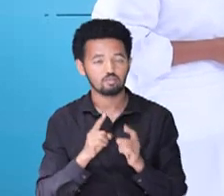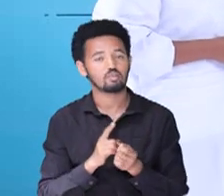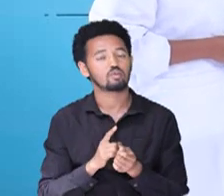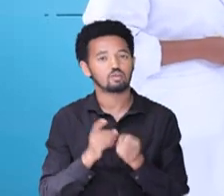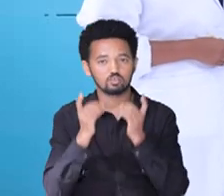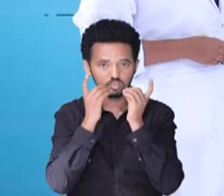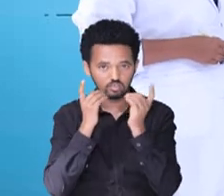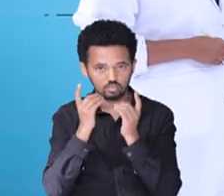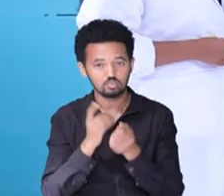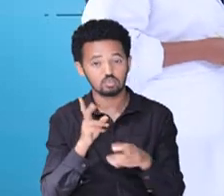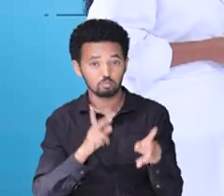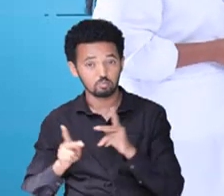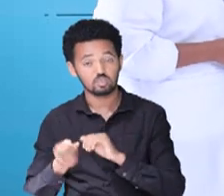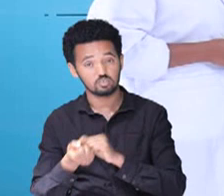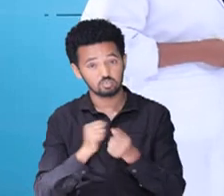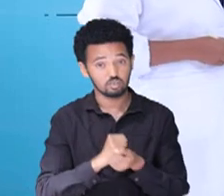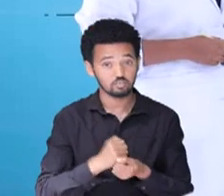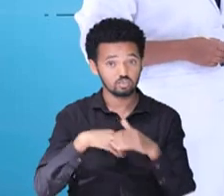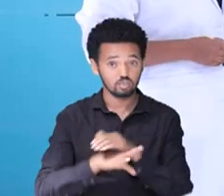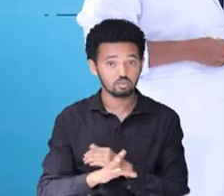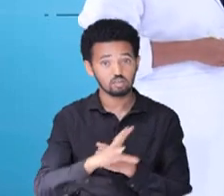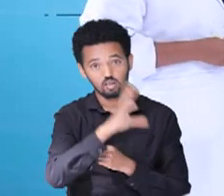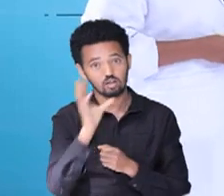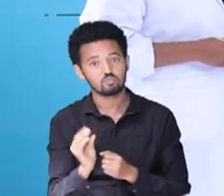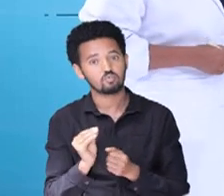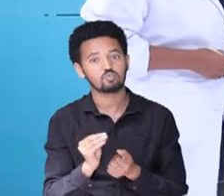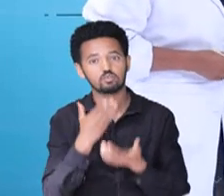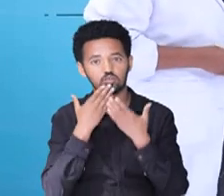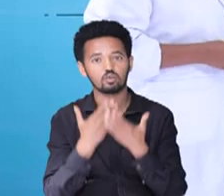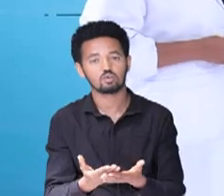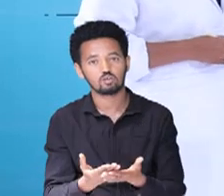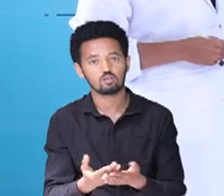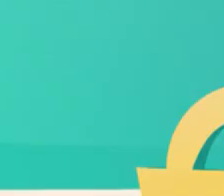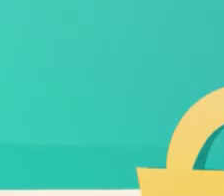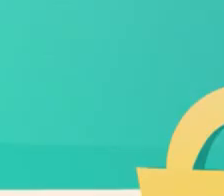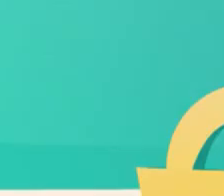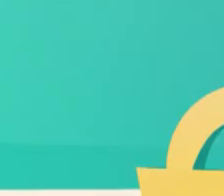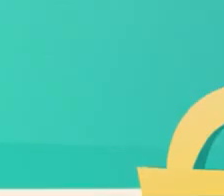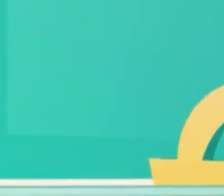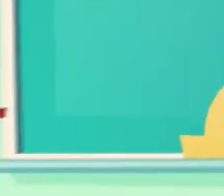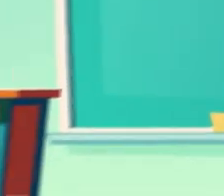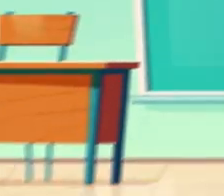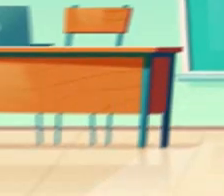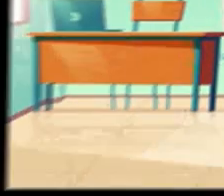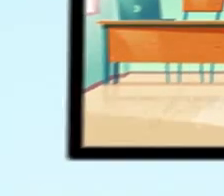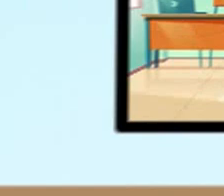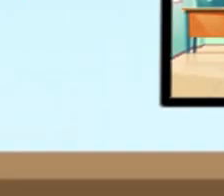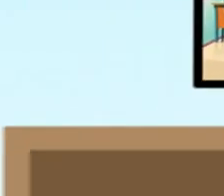of population change in Africa. Thank you for listening.